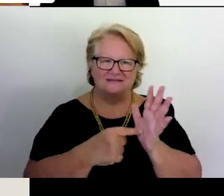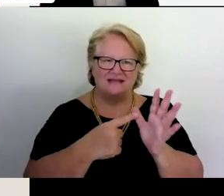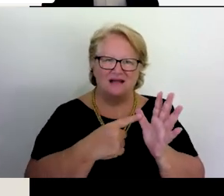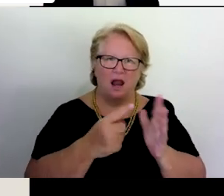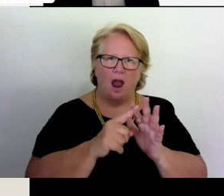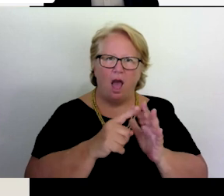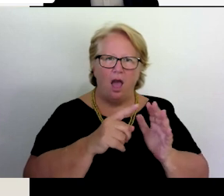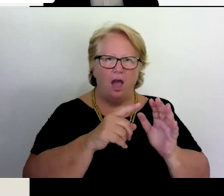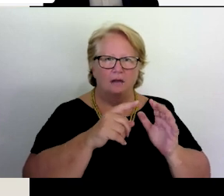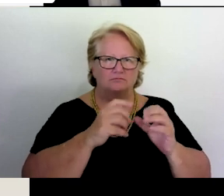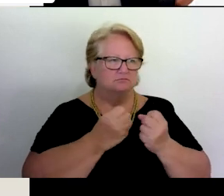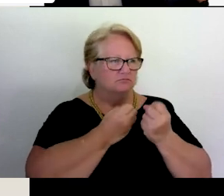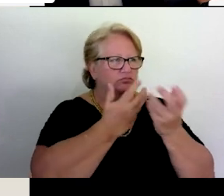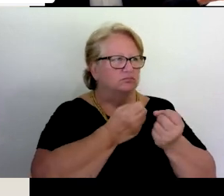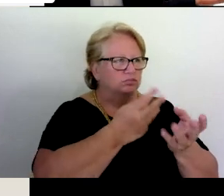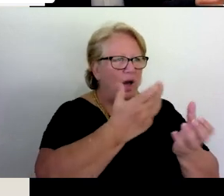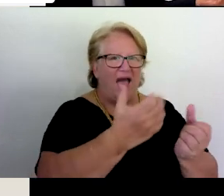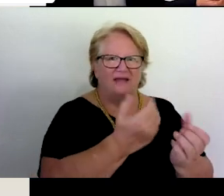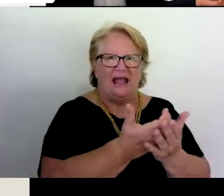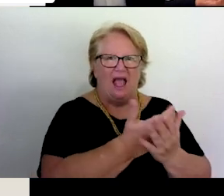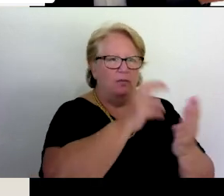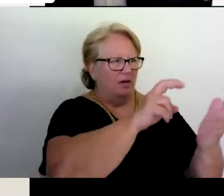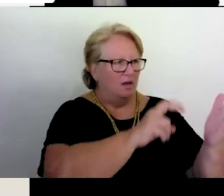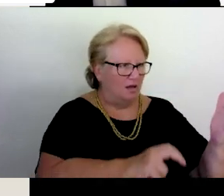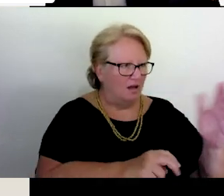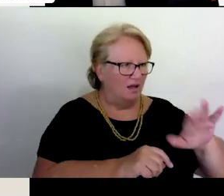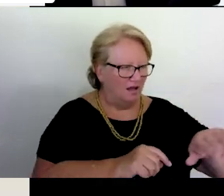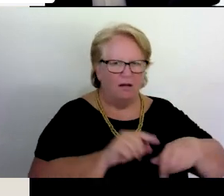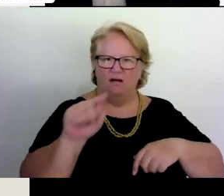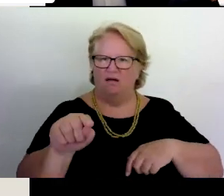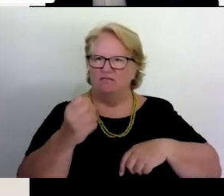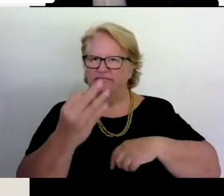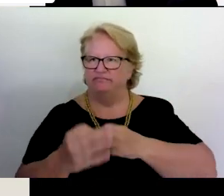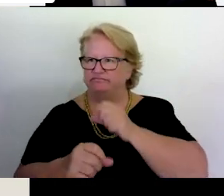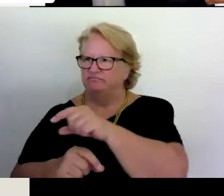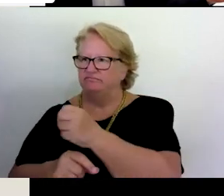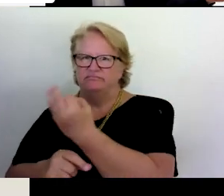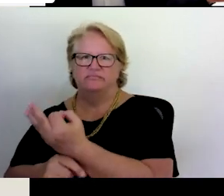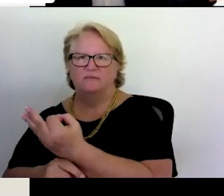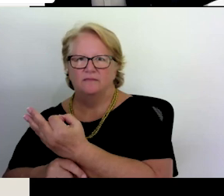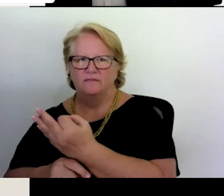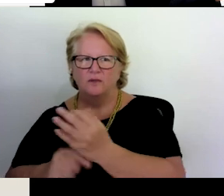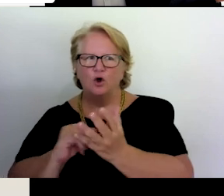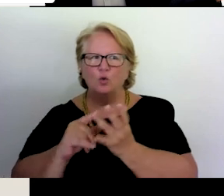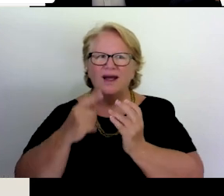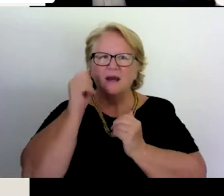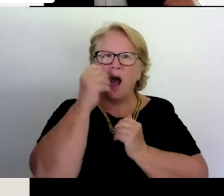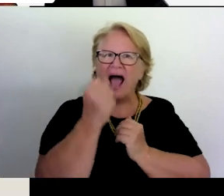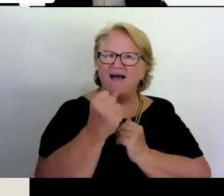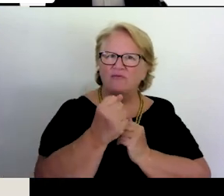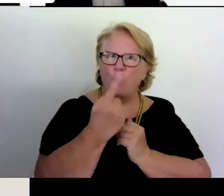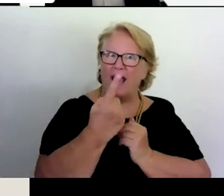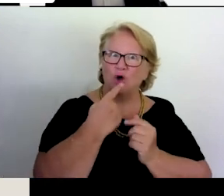this means if we're looking at another one, even though we know a person has a disability types by a certain type in one